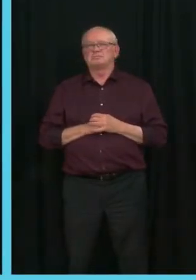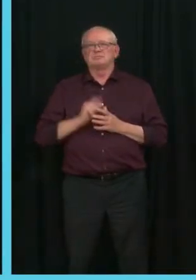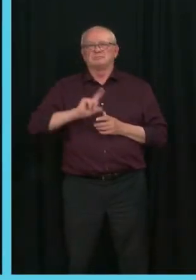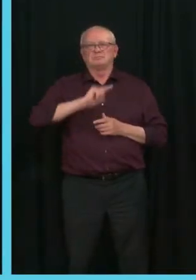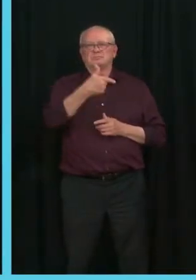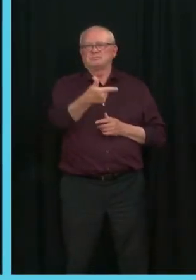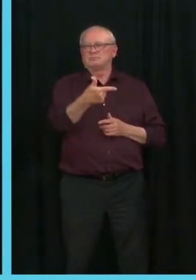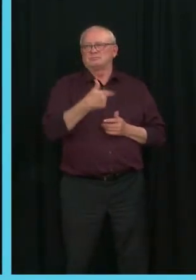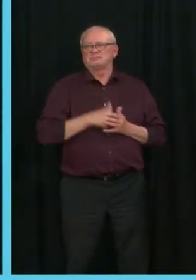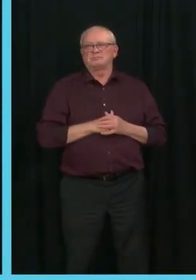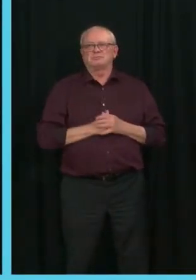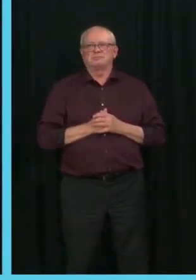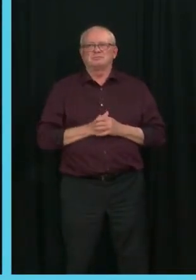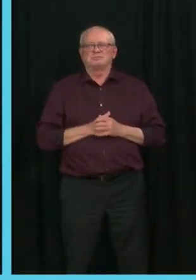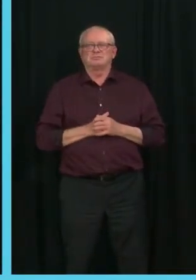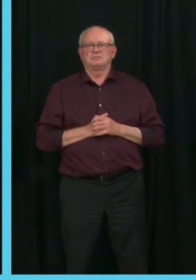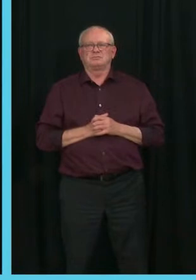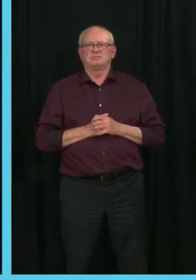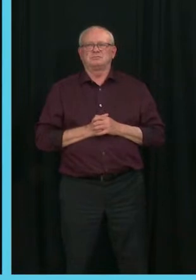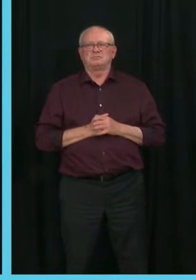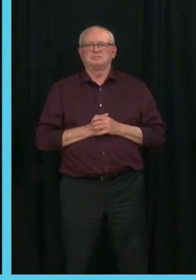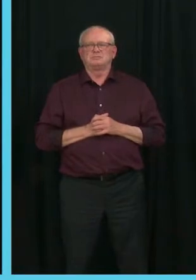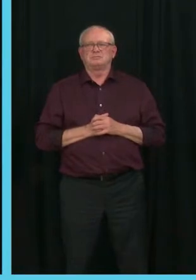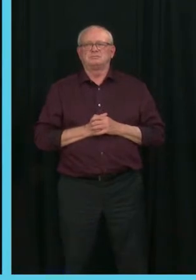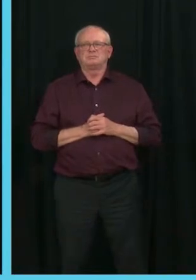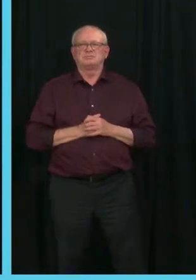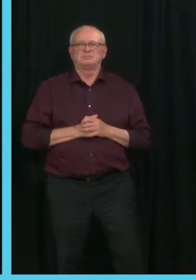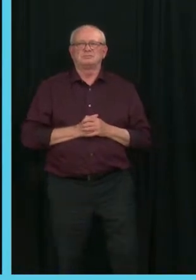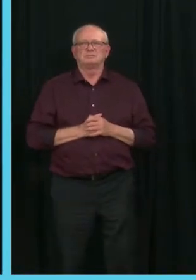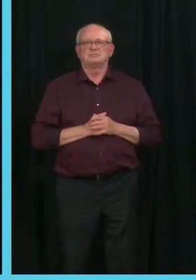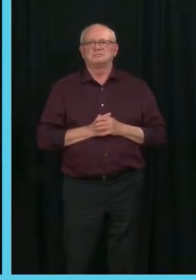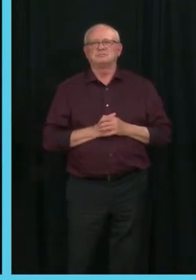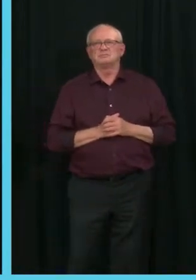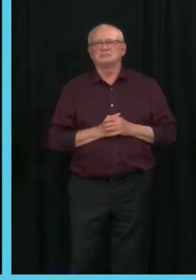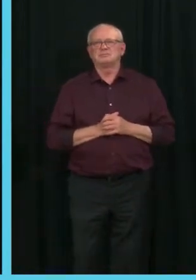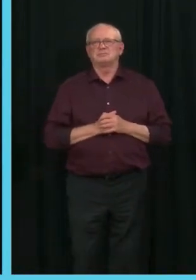through our next caller? Lauren Boothby, Edmonton Journal.